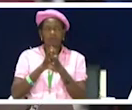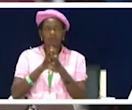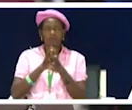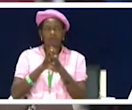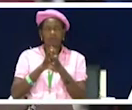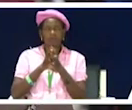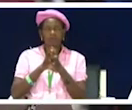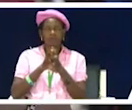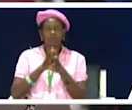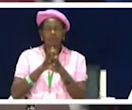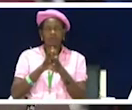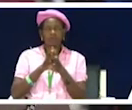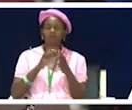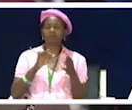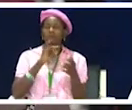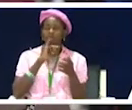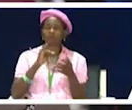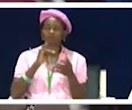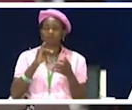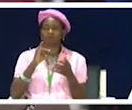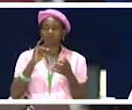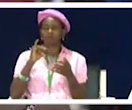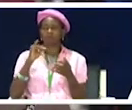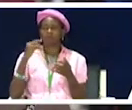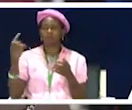is always what he says